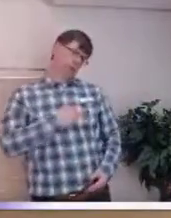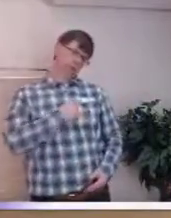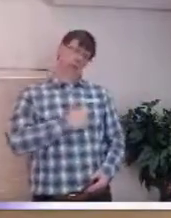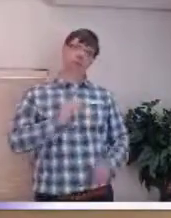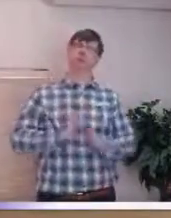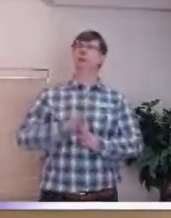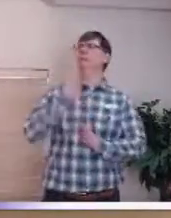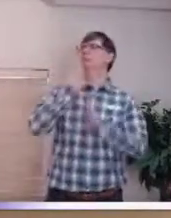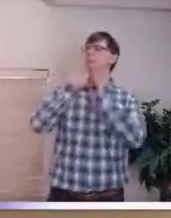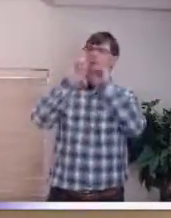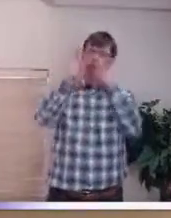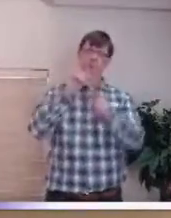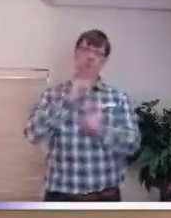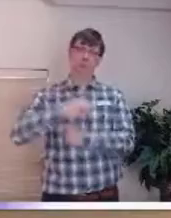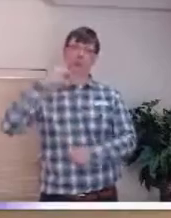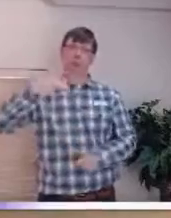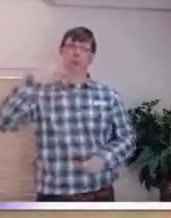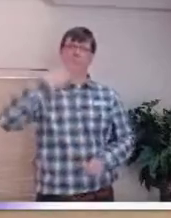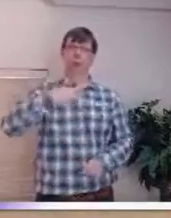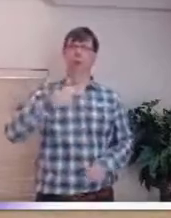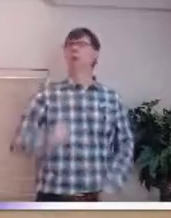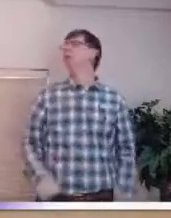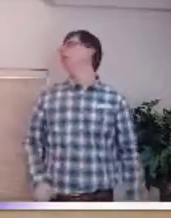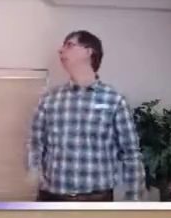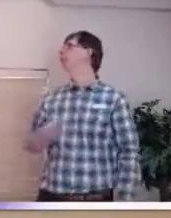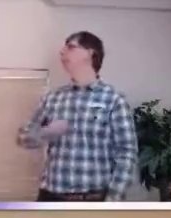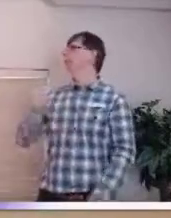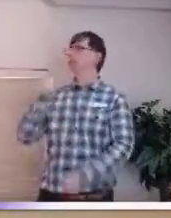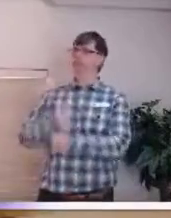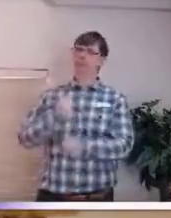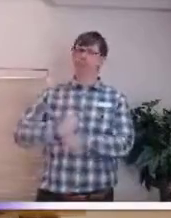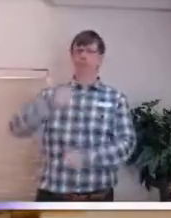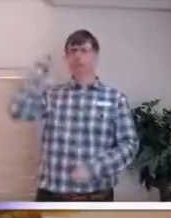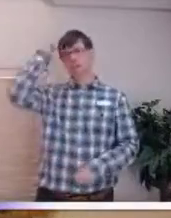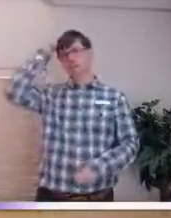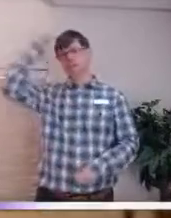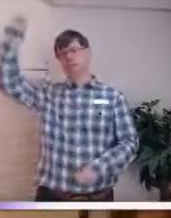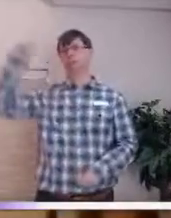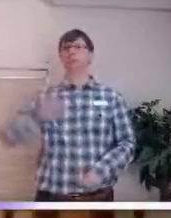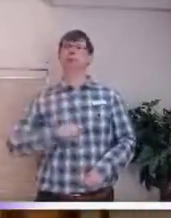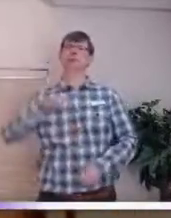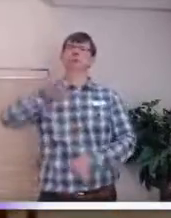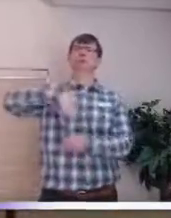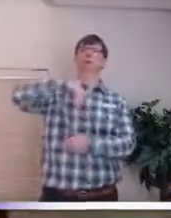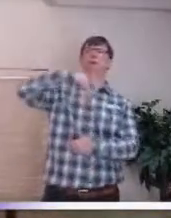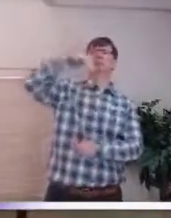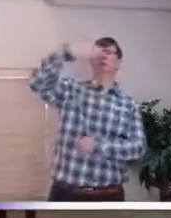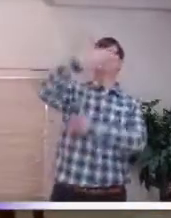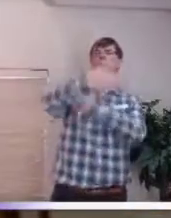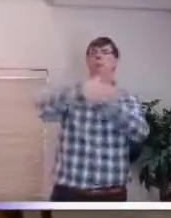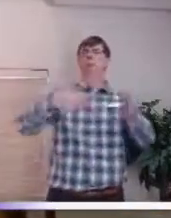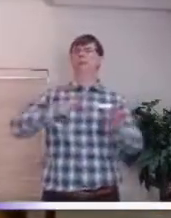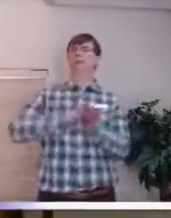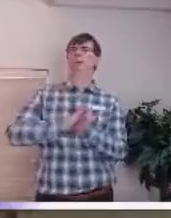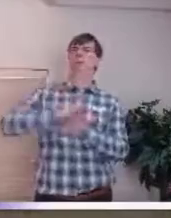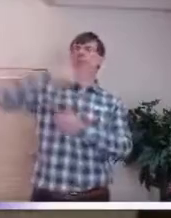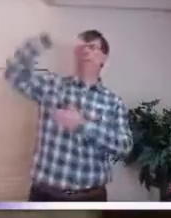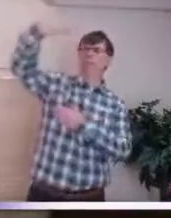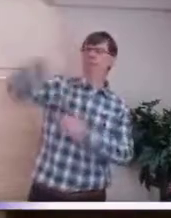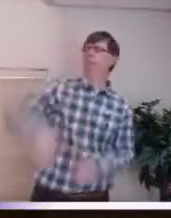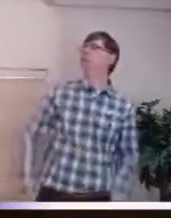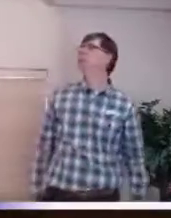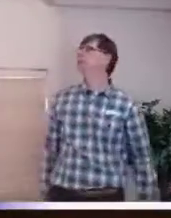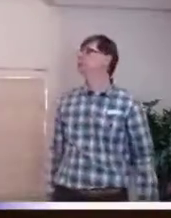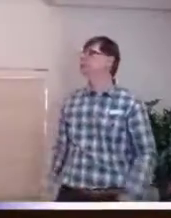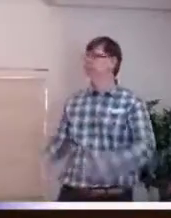By saying, okay, we have a saying in science of mind lingo called the spiritual bypass. Is anyone familiar